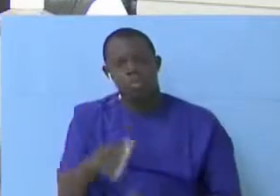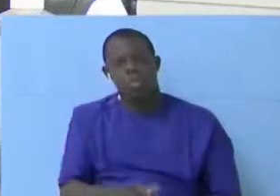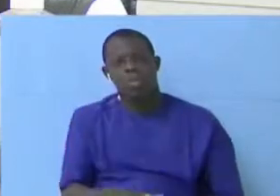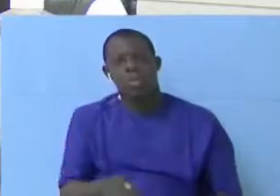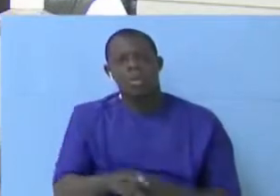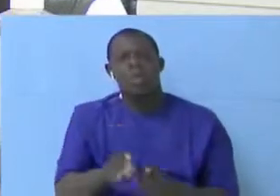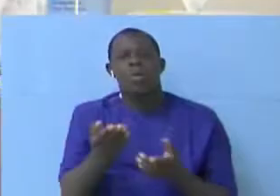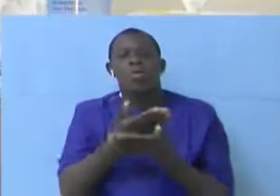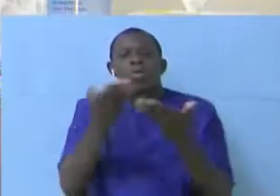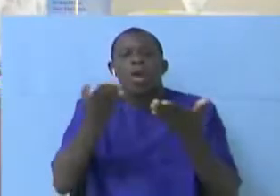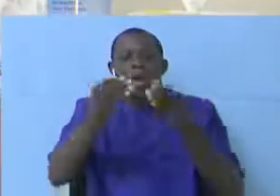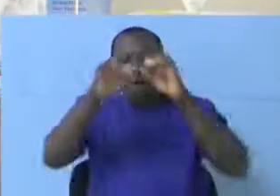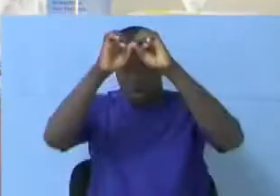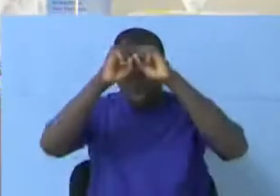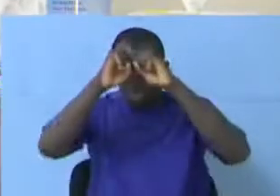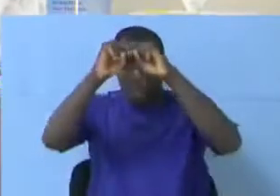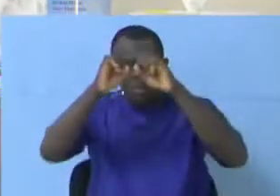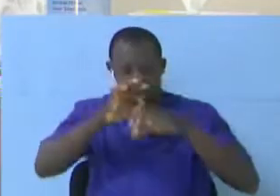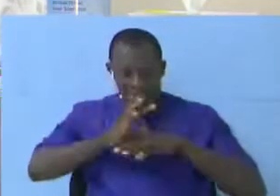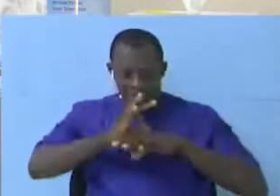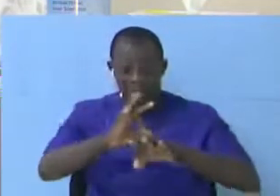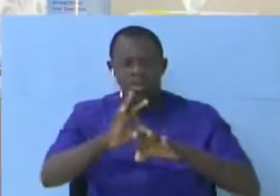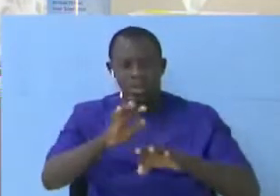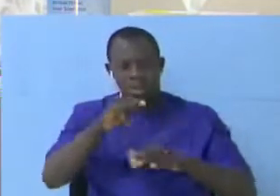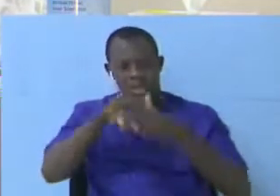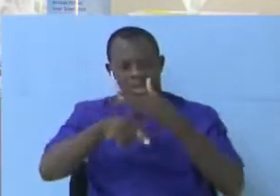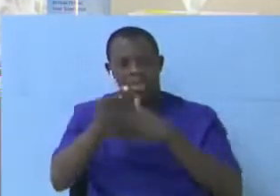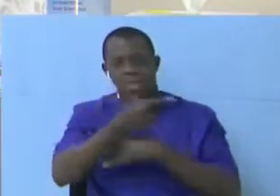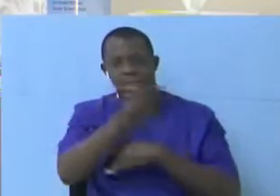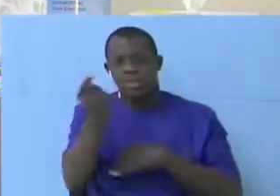Why was the government interested in them? I